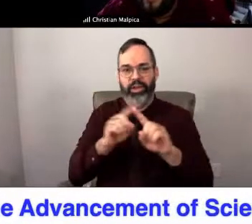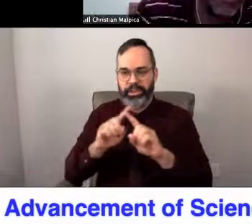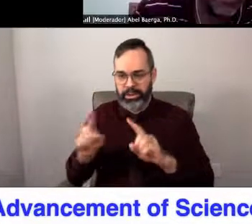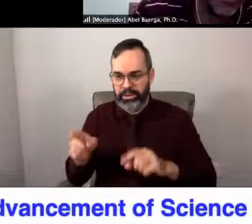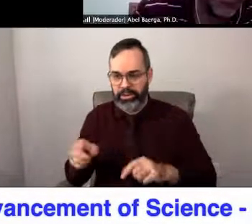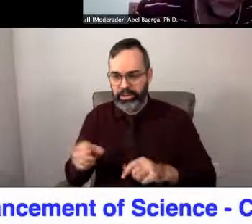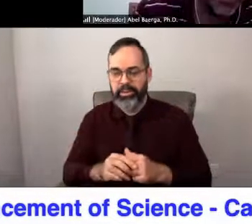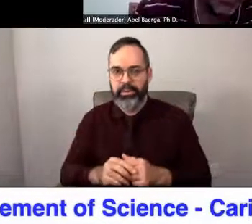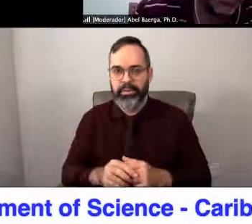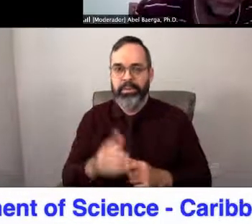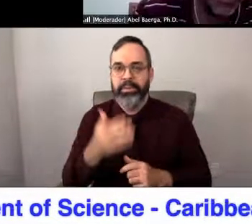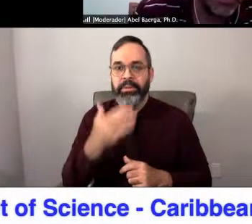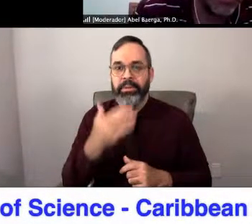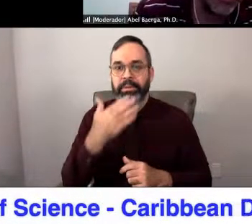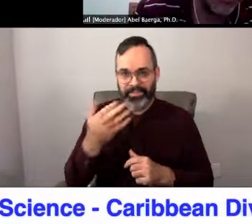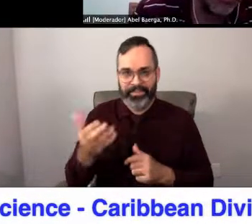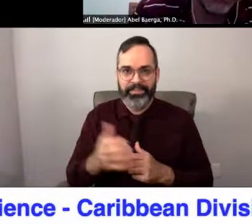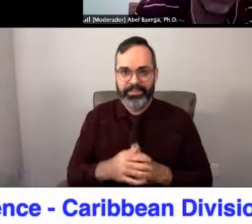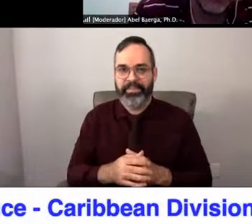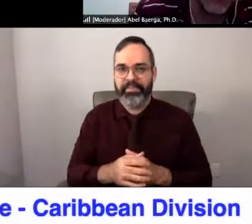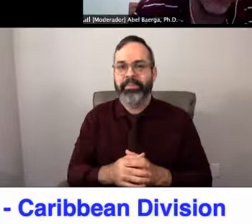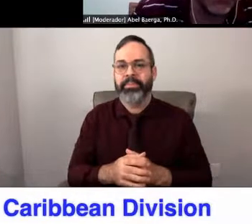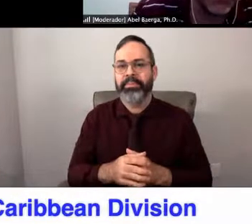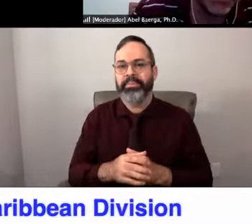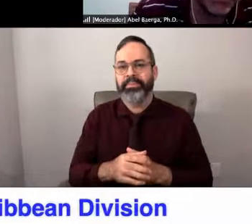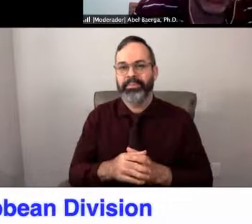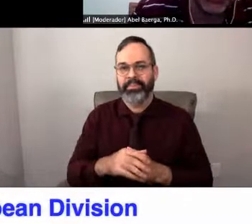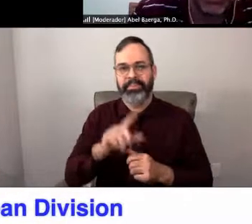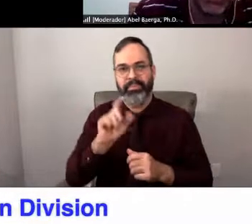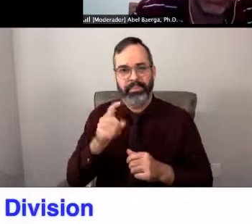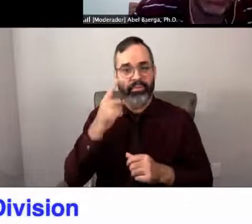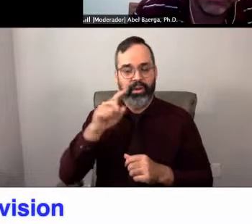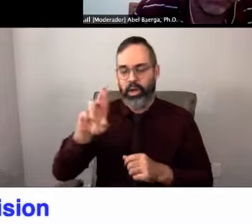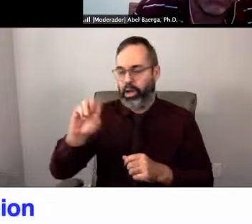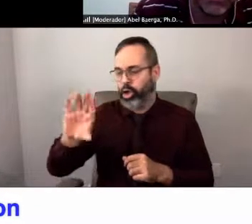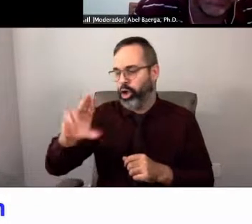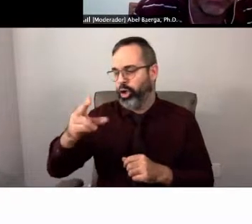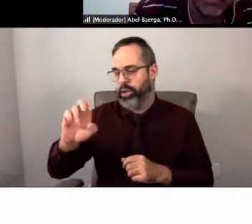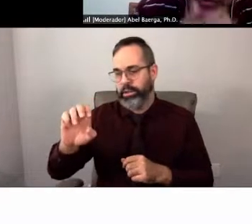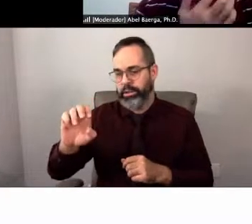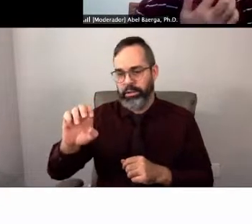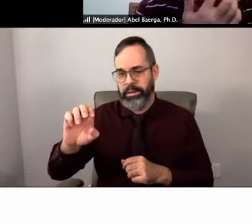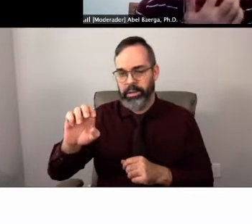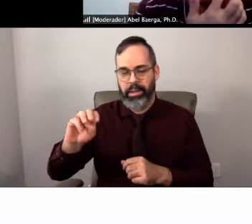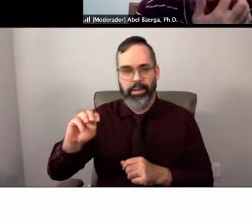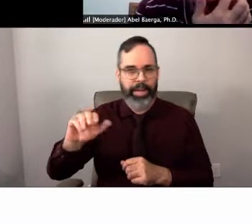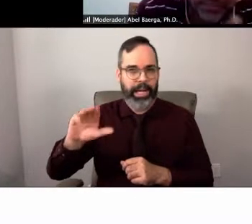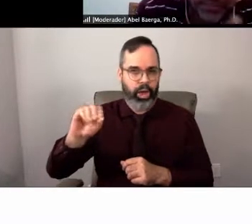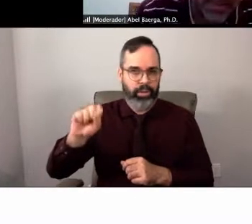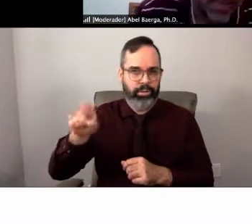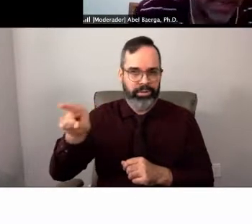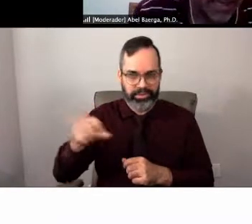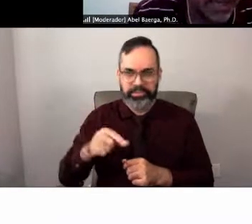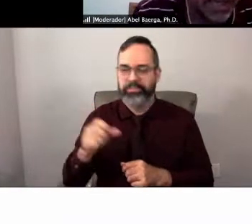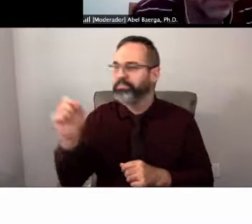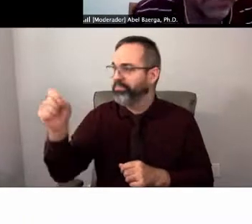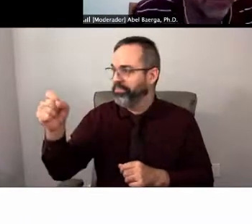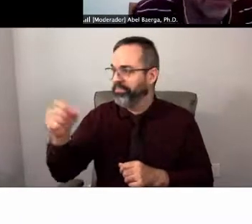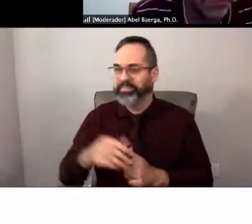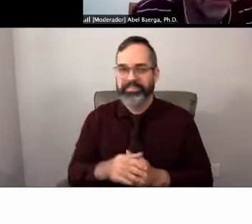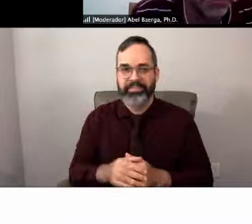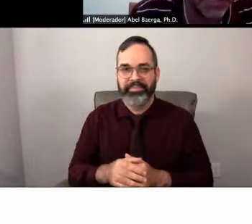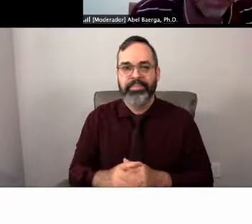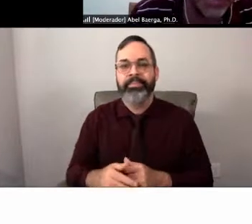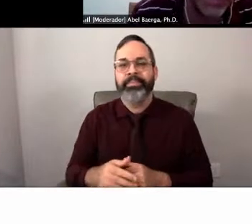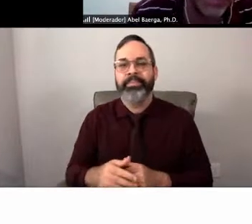Excellent, thank you very much. Another question for Mr. Roche. Okay. Marcos Roche. Yes. And it is, how